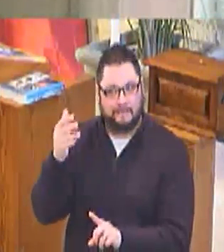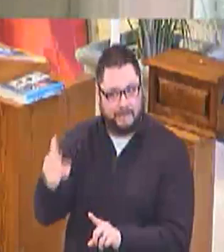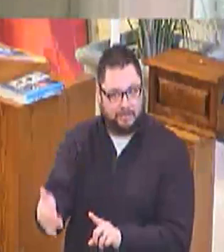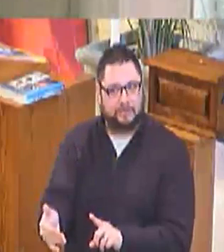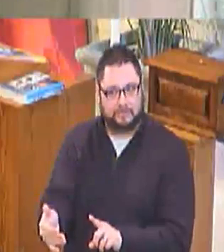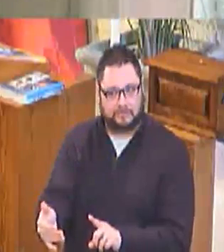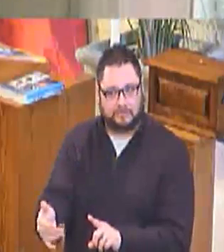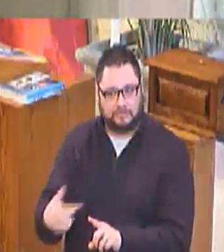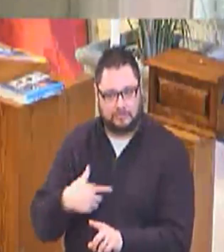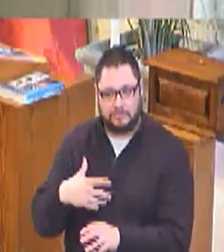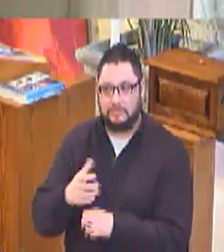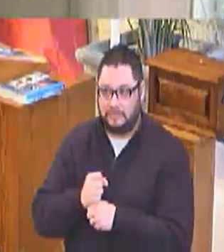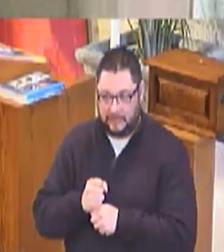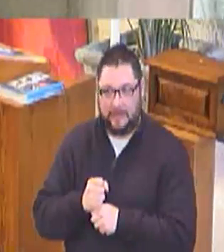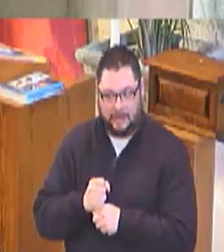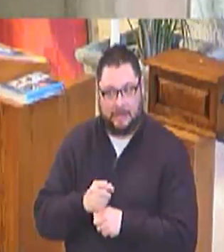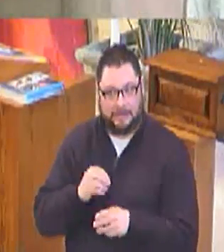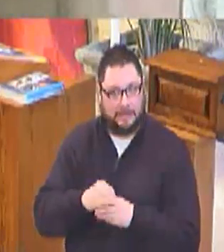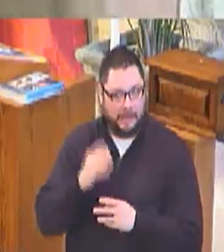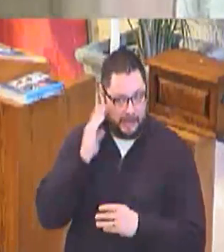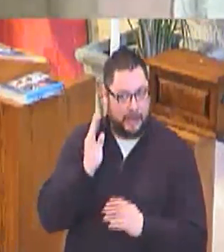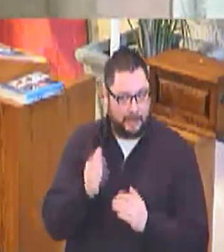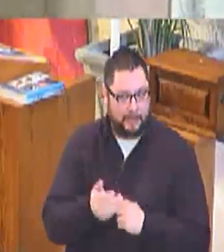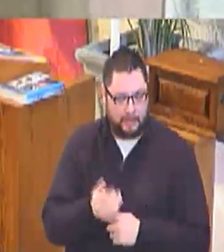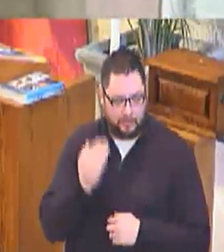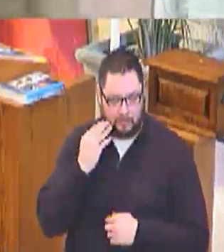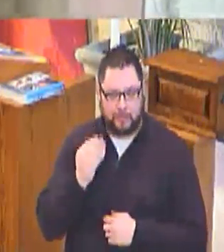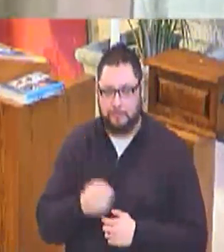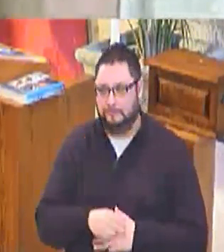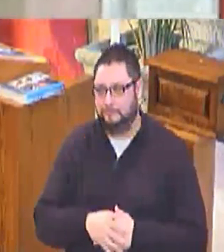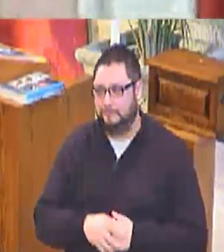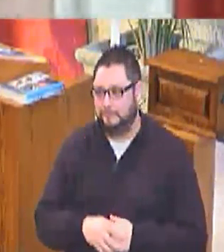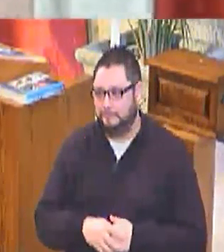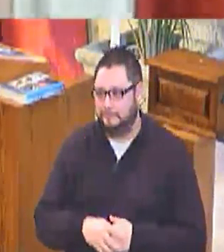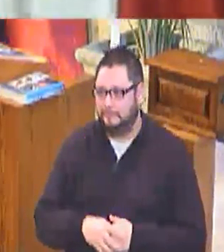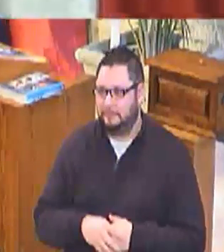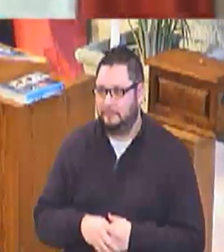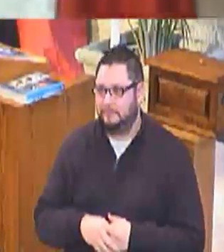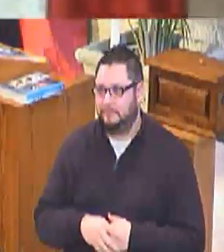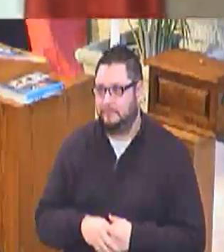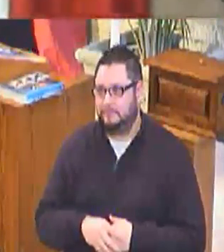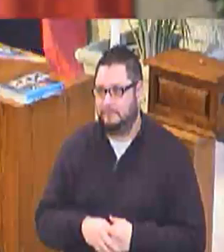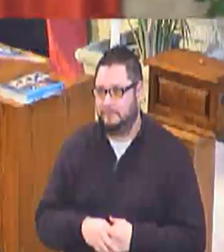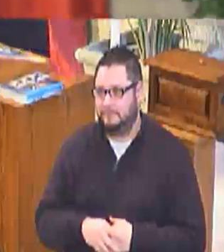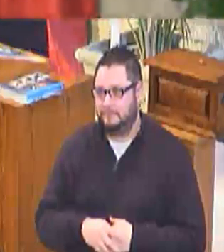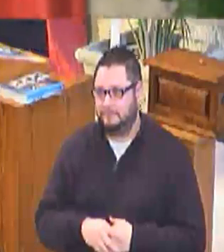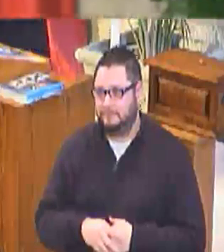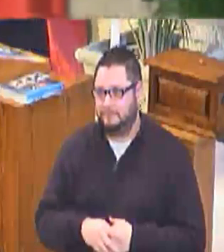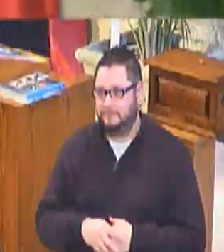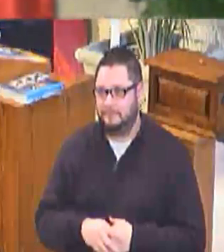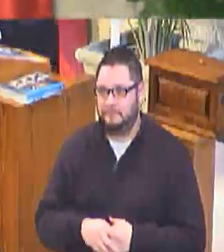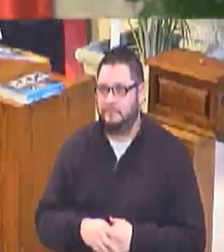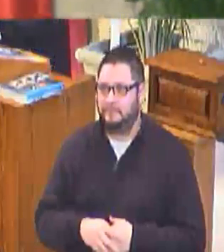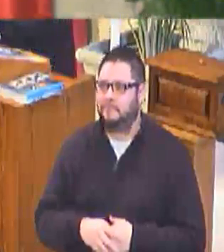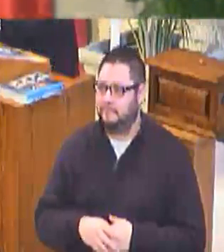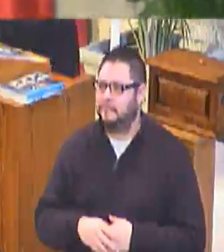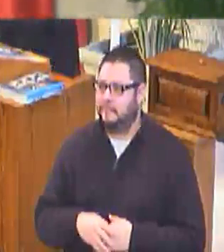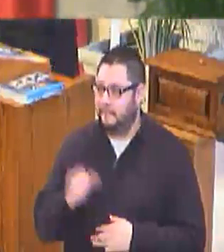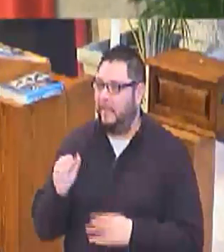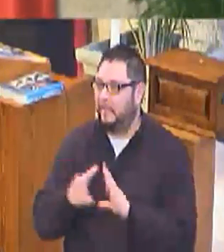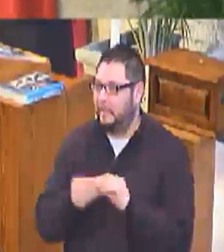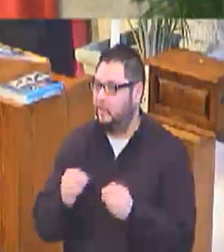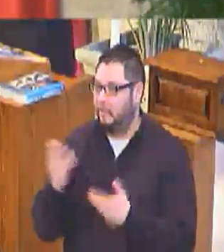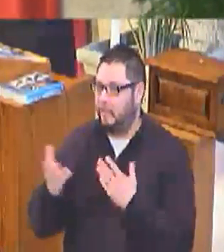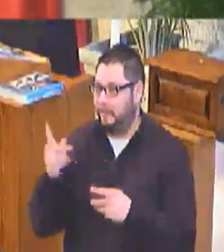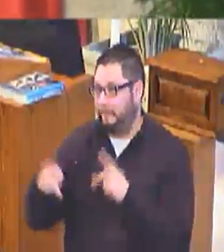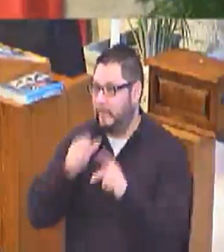me between the sheets. Thank you, Father, Mother, God. But I'll probably get emails on that story, but that's